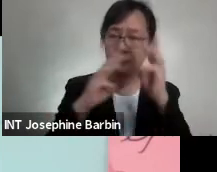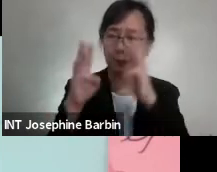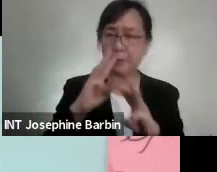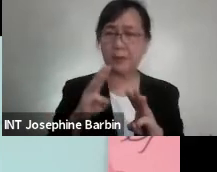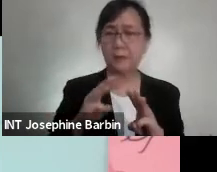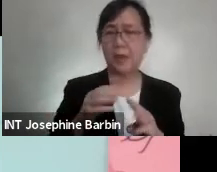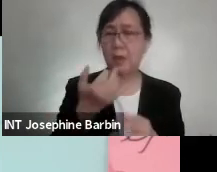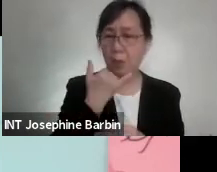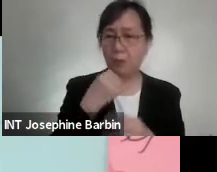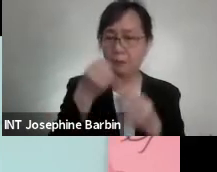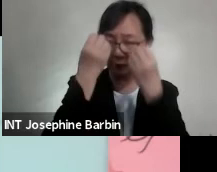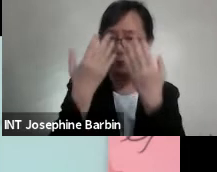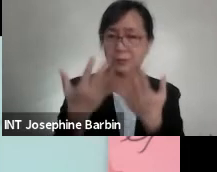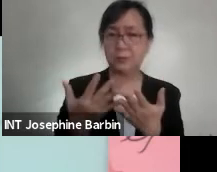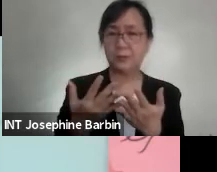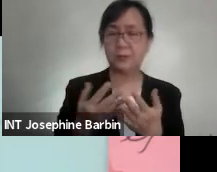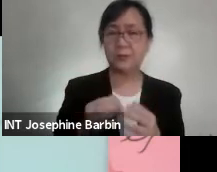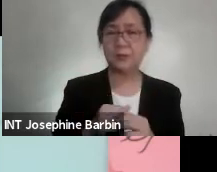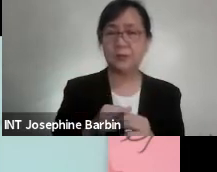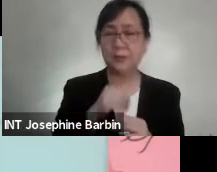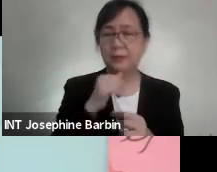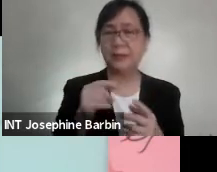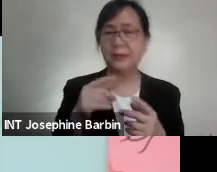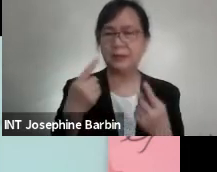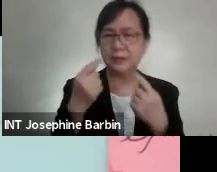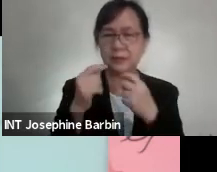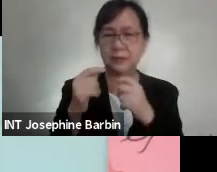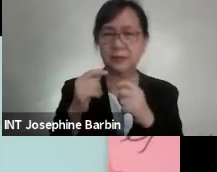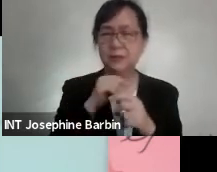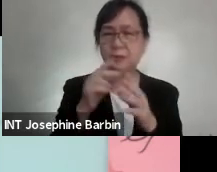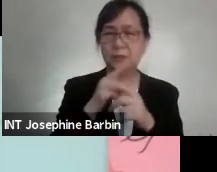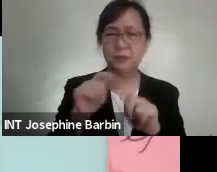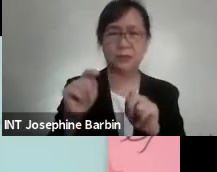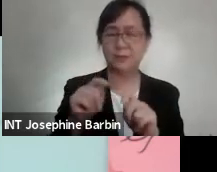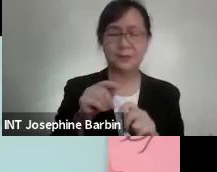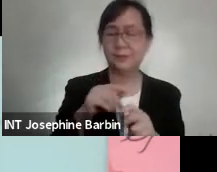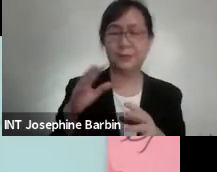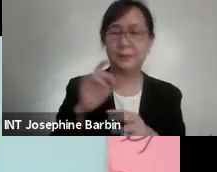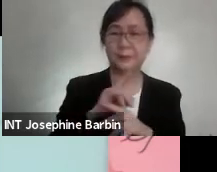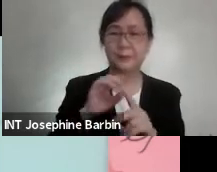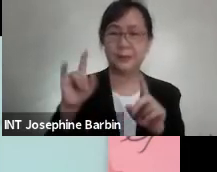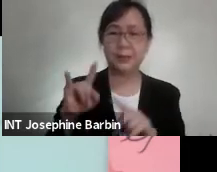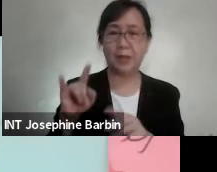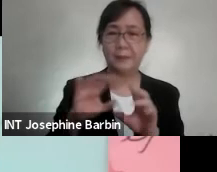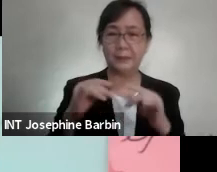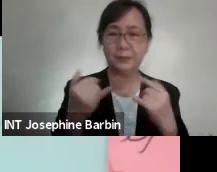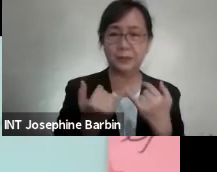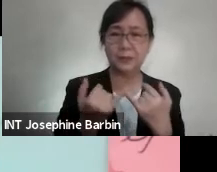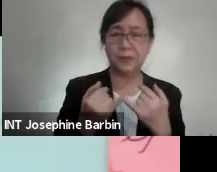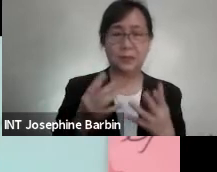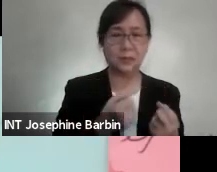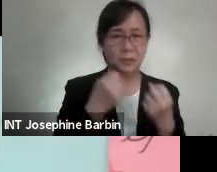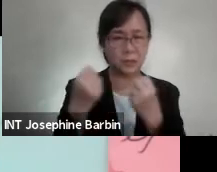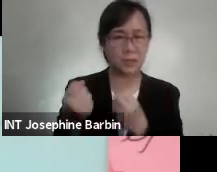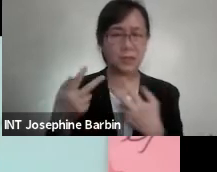misinformation. They're very disinclined to trust media companies. They don't have a lot of trust. And they suggest that there's